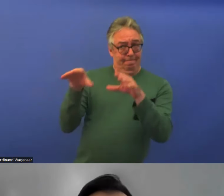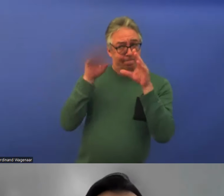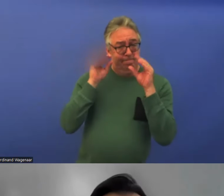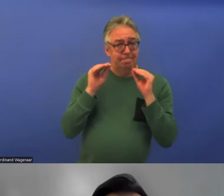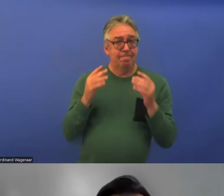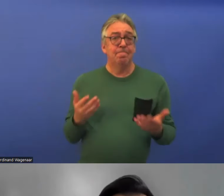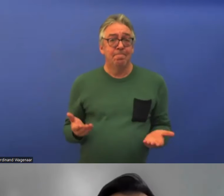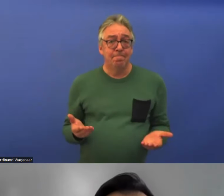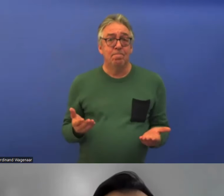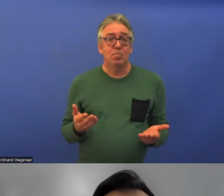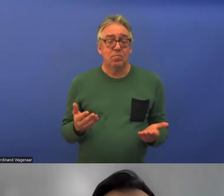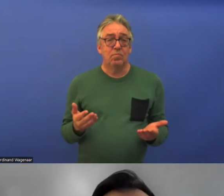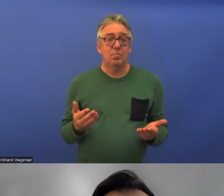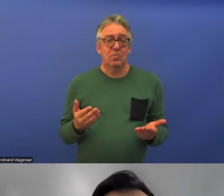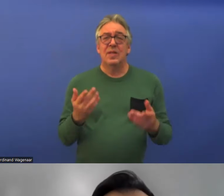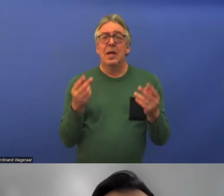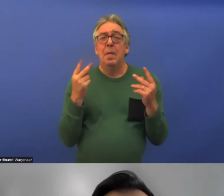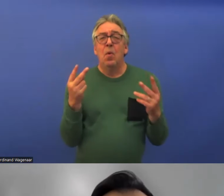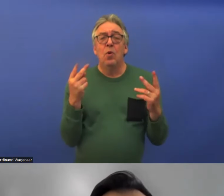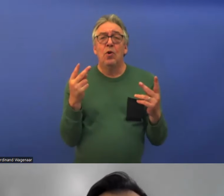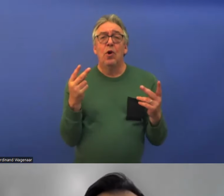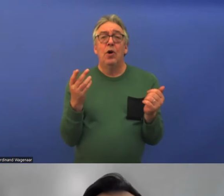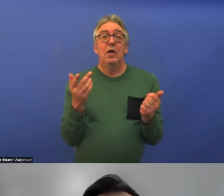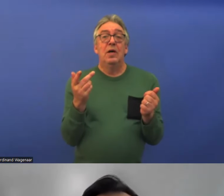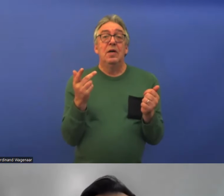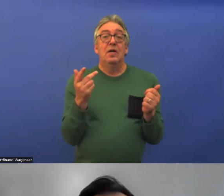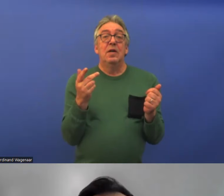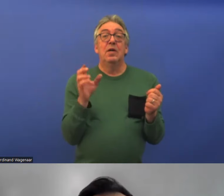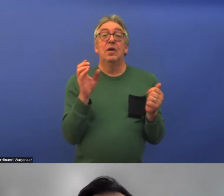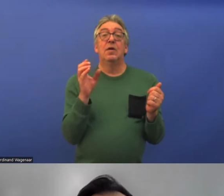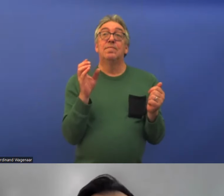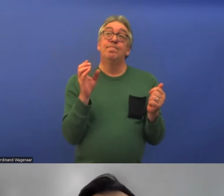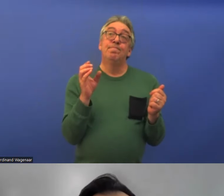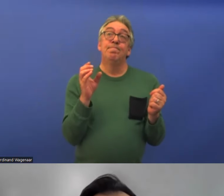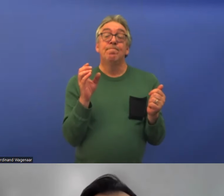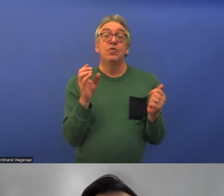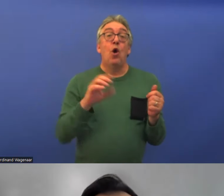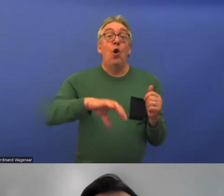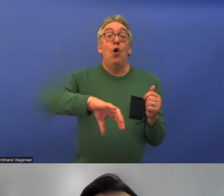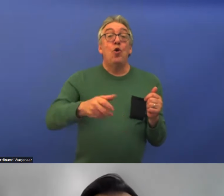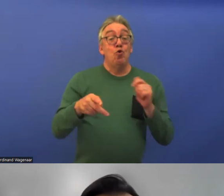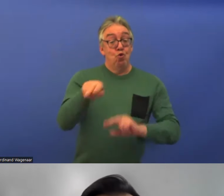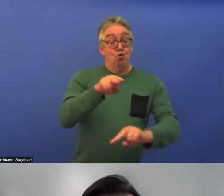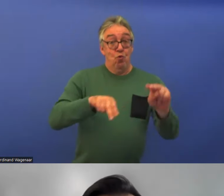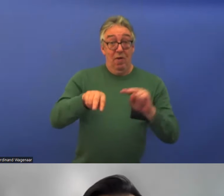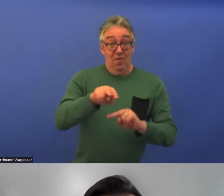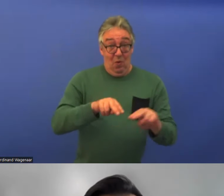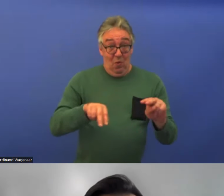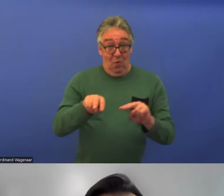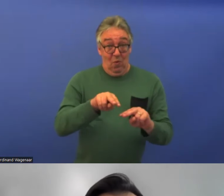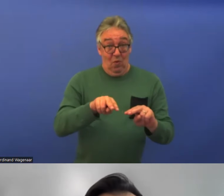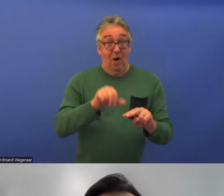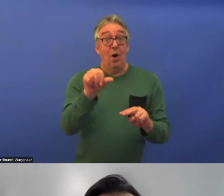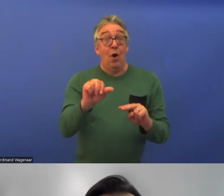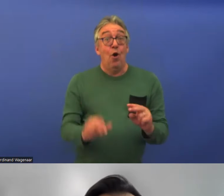getting different recommendations coming from the state reviews helps to increase